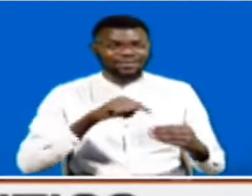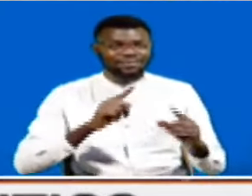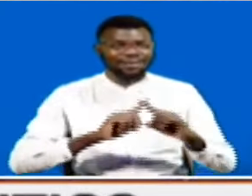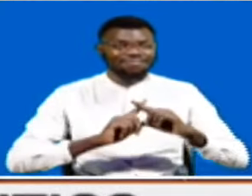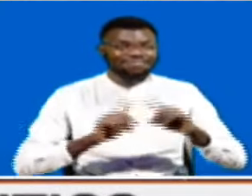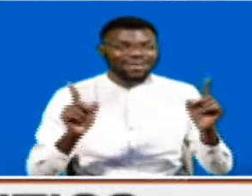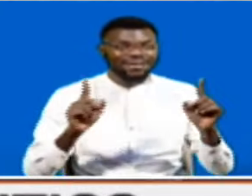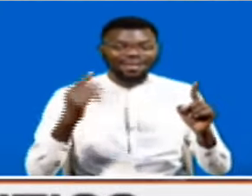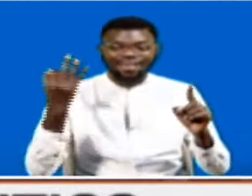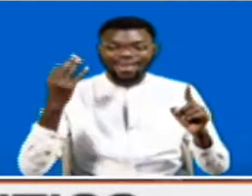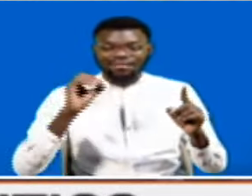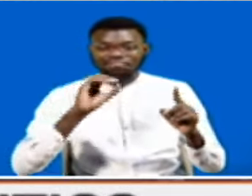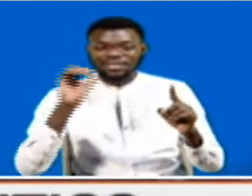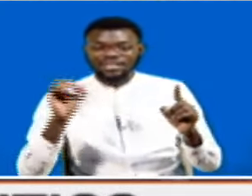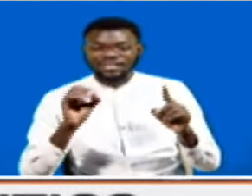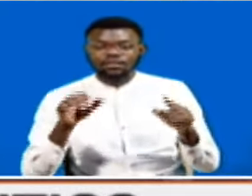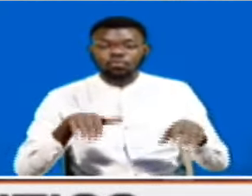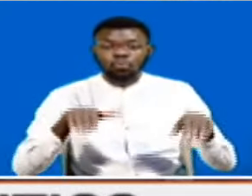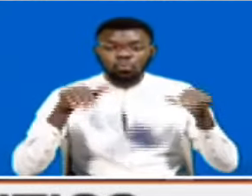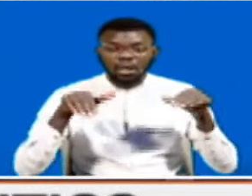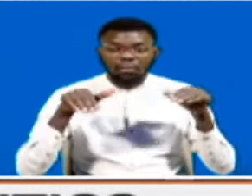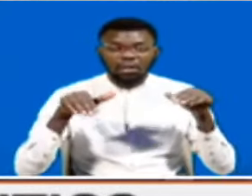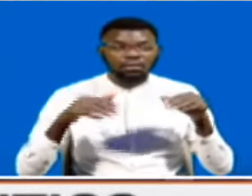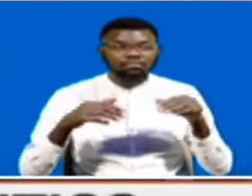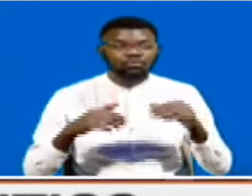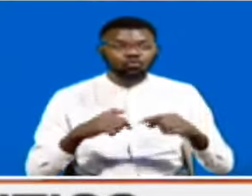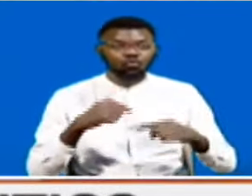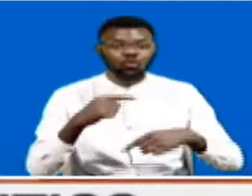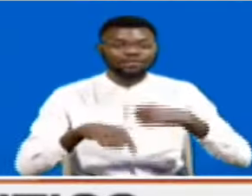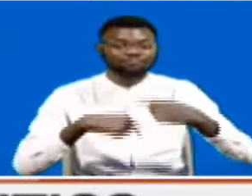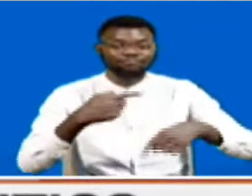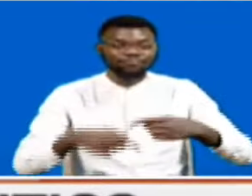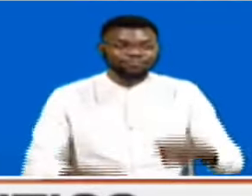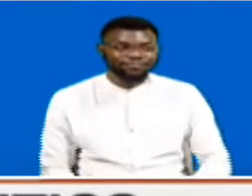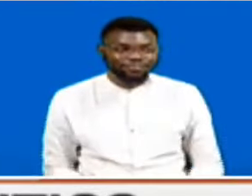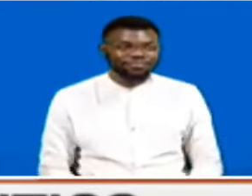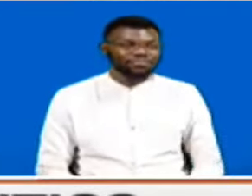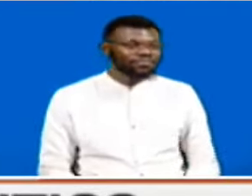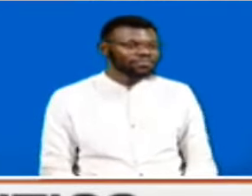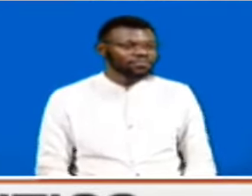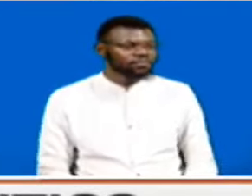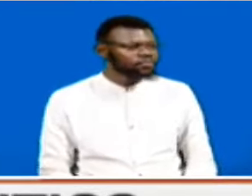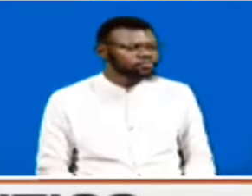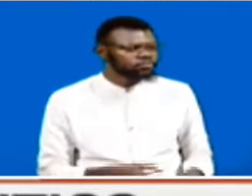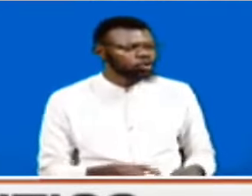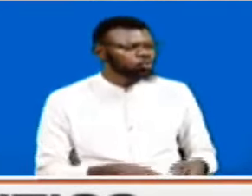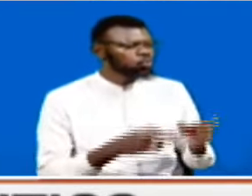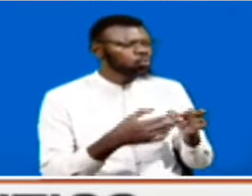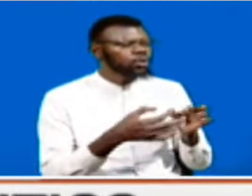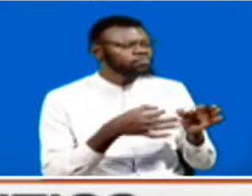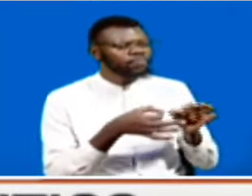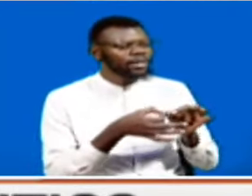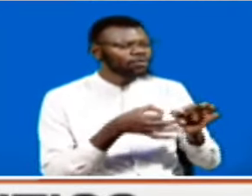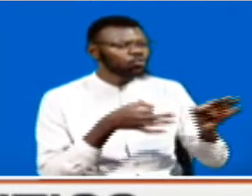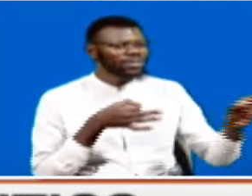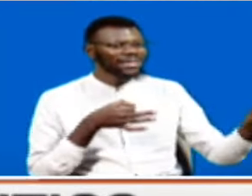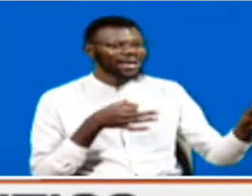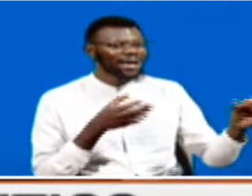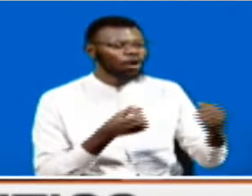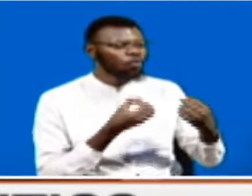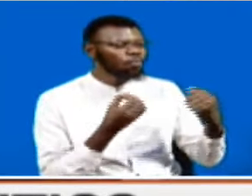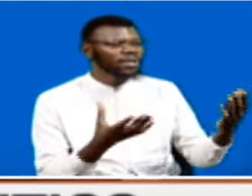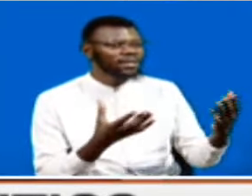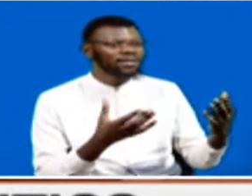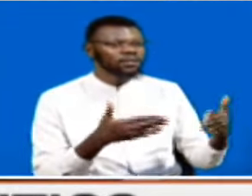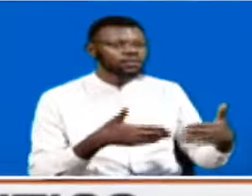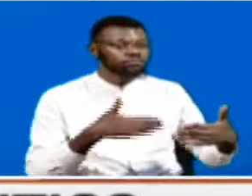Mm-hmm. That's what we are waiting for. Based on what they brought in? Yeah. How many kilometers of road, for example, did you do when you were in Kakamega?